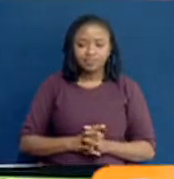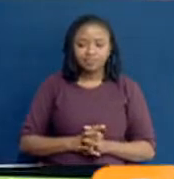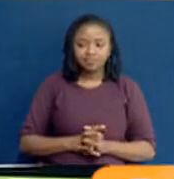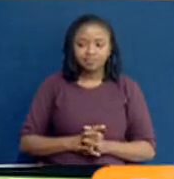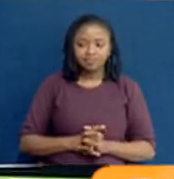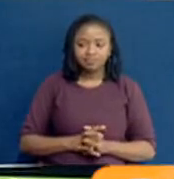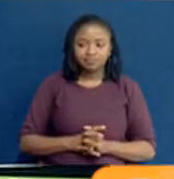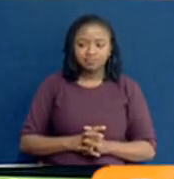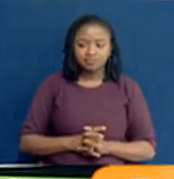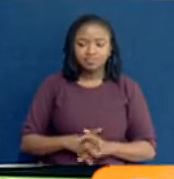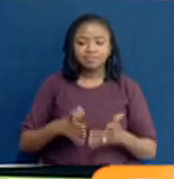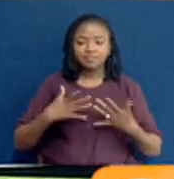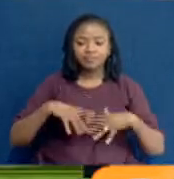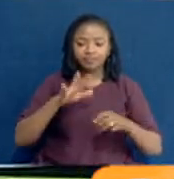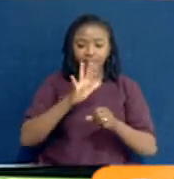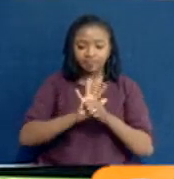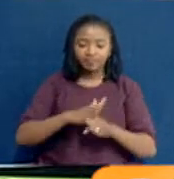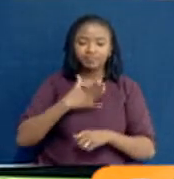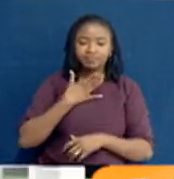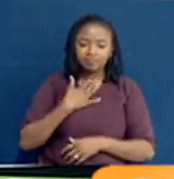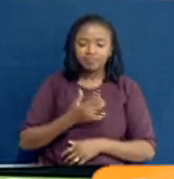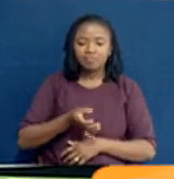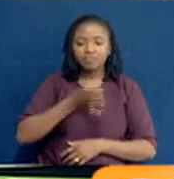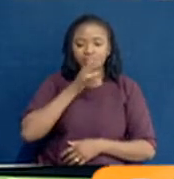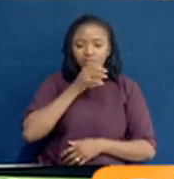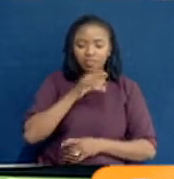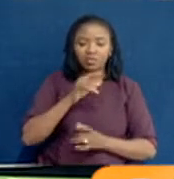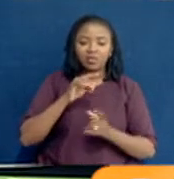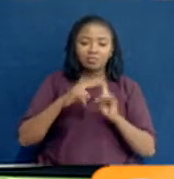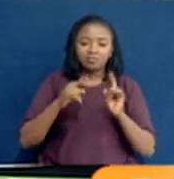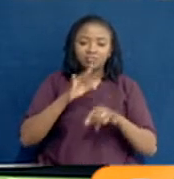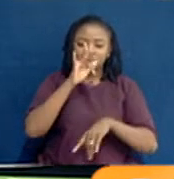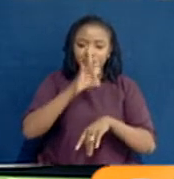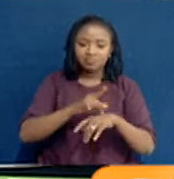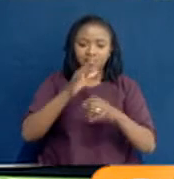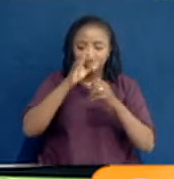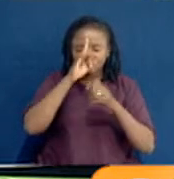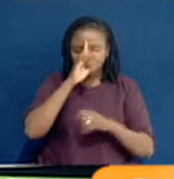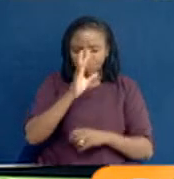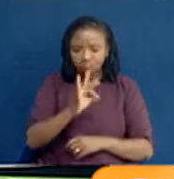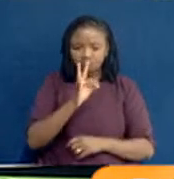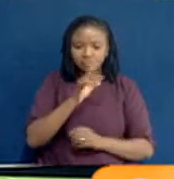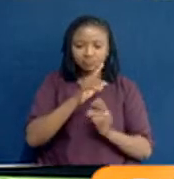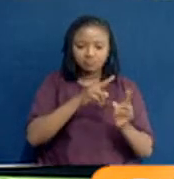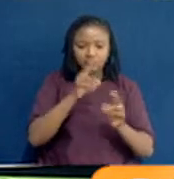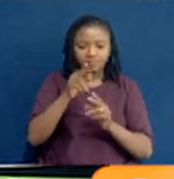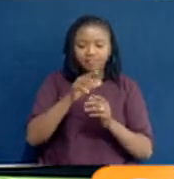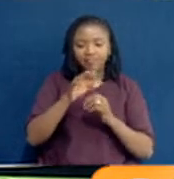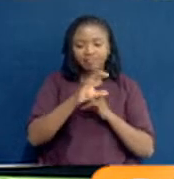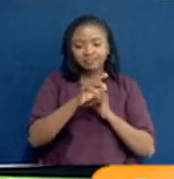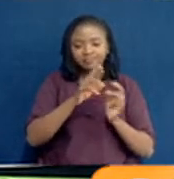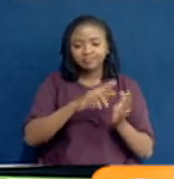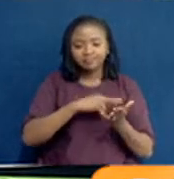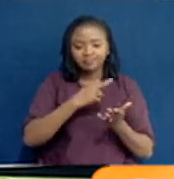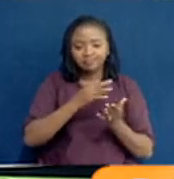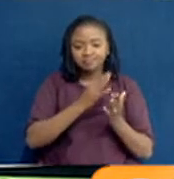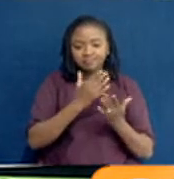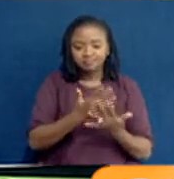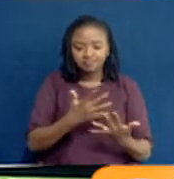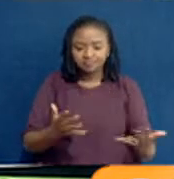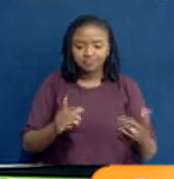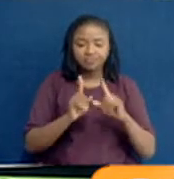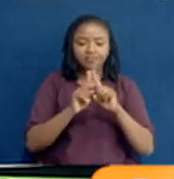So demand for water continues to grow with the pressure on natural resources aggravated by factors such as global warming, population growth, and